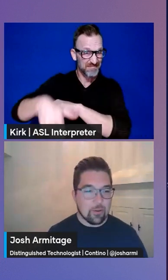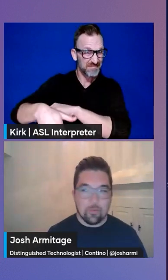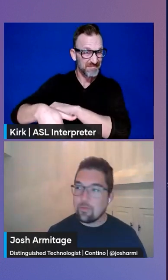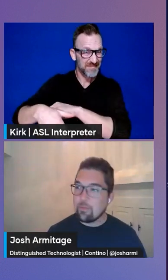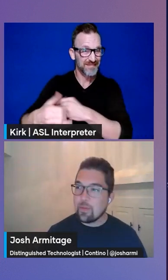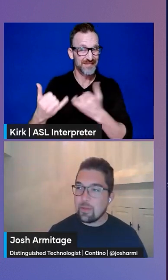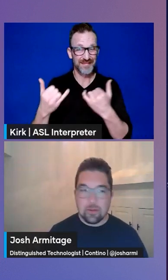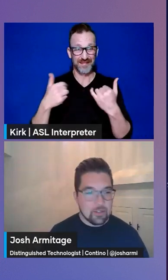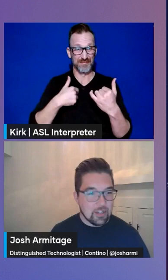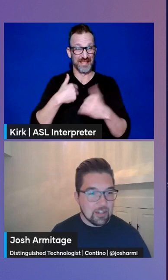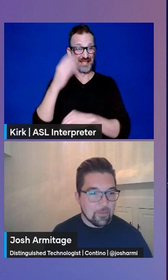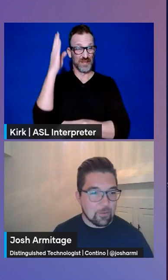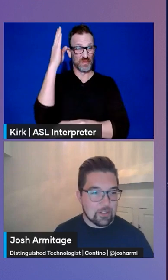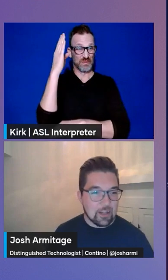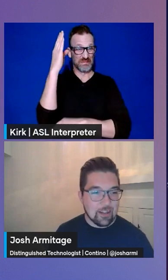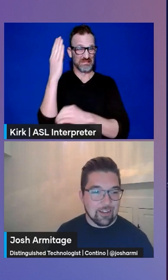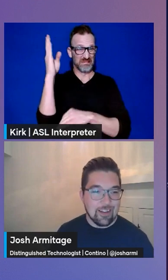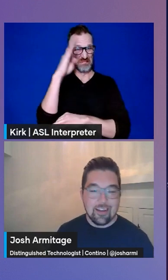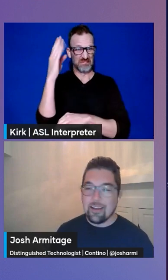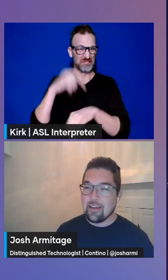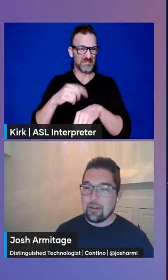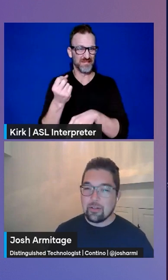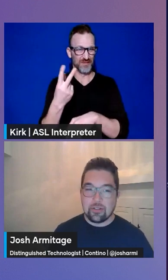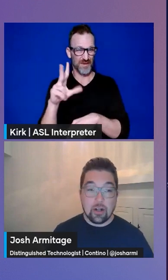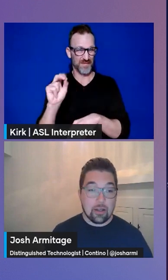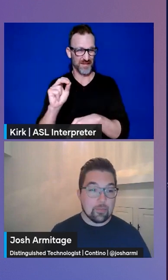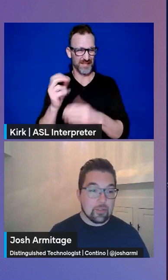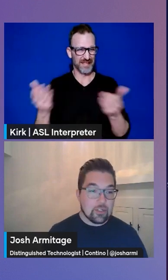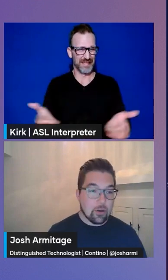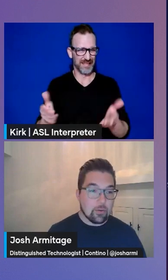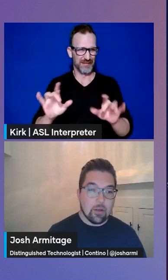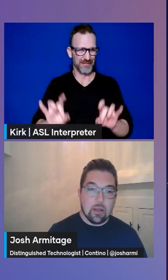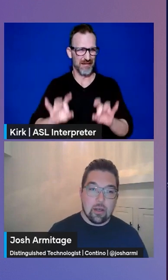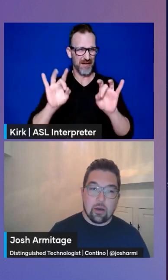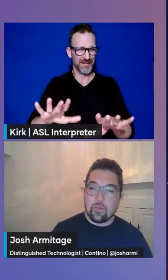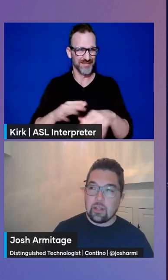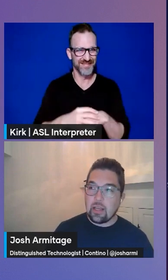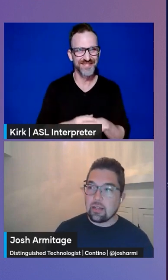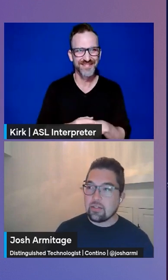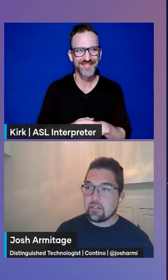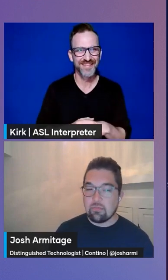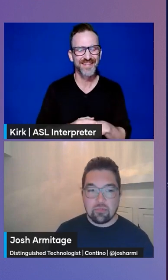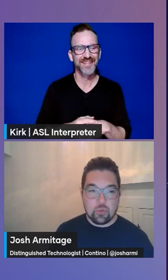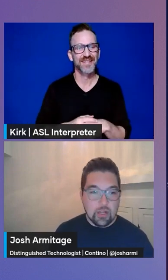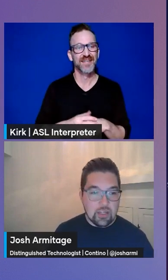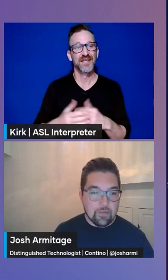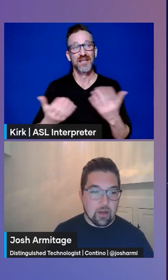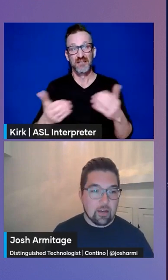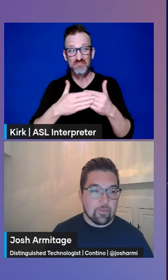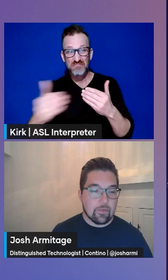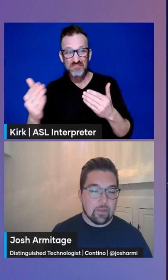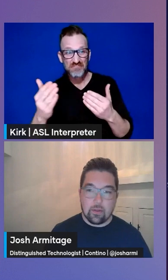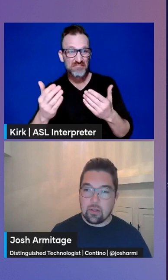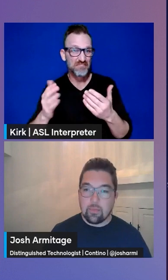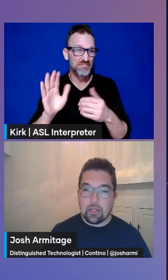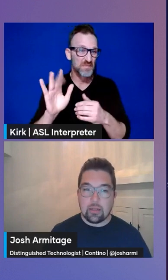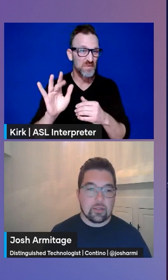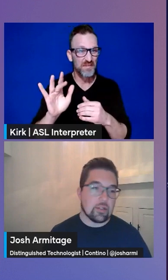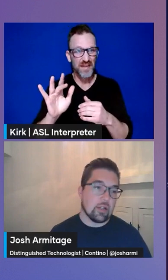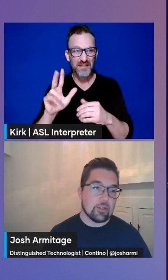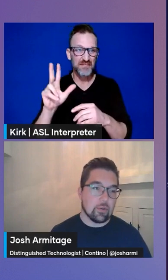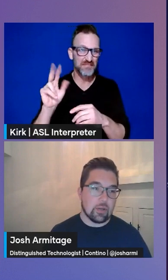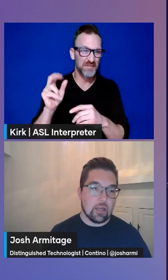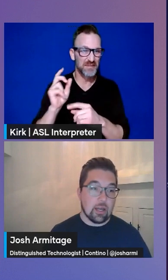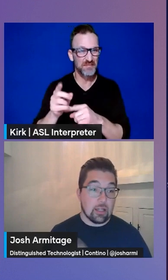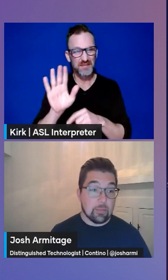at 12:30, give or take, here in Australia. So, over the next 25, 30 minutes,